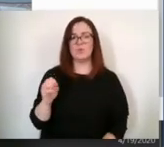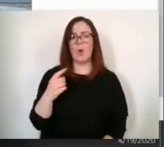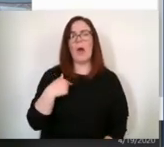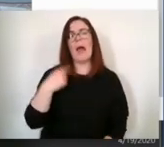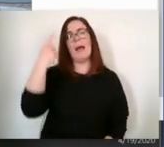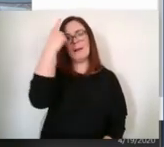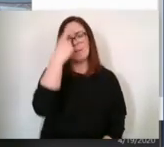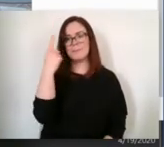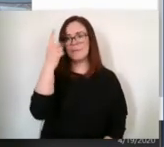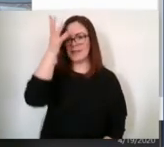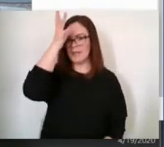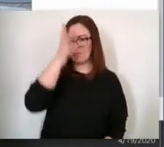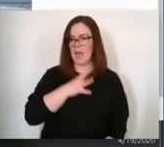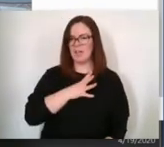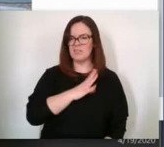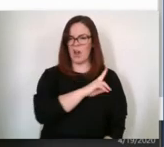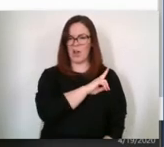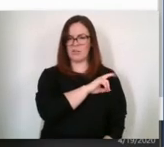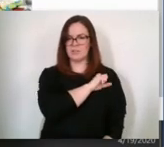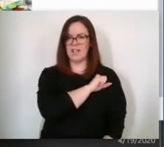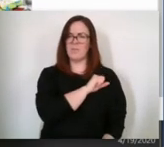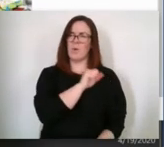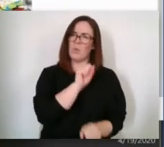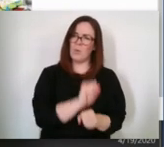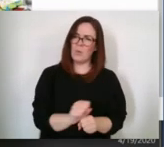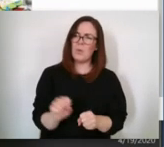really hard worker.